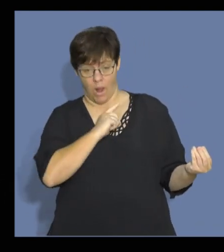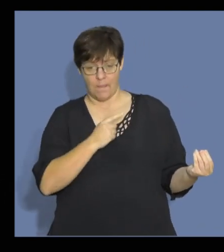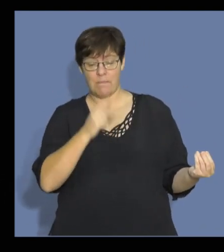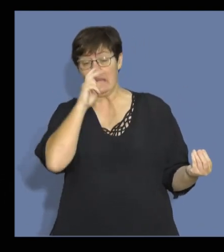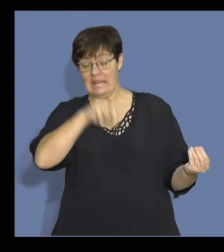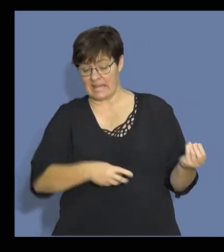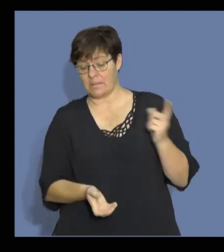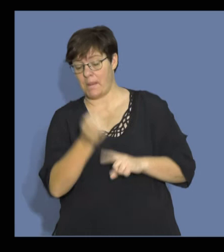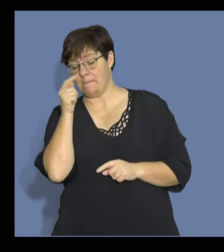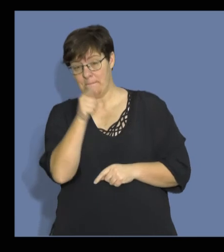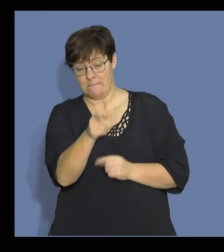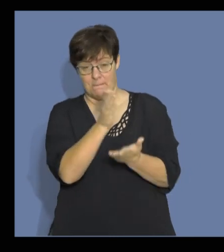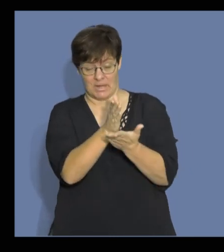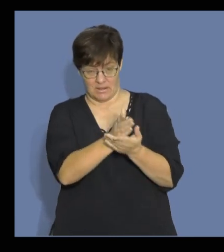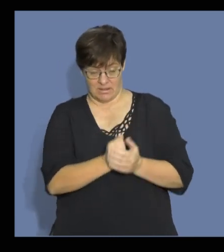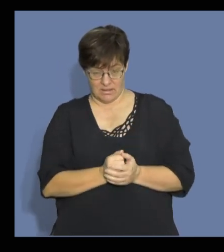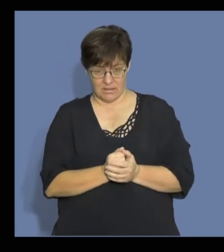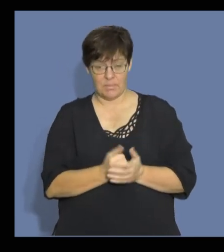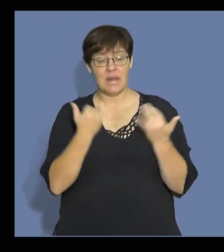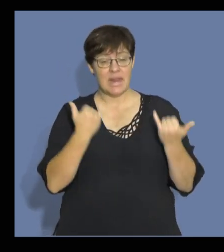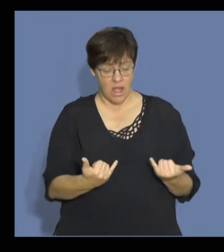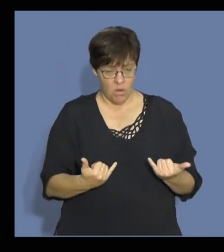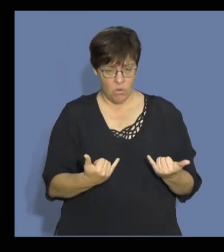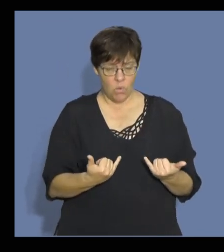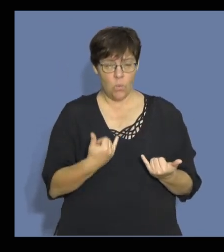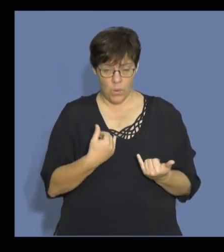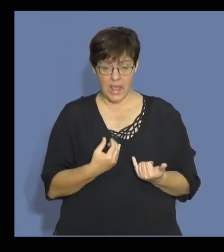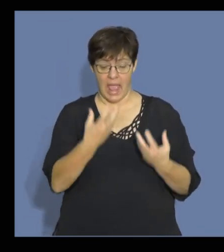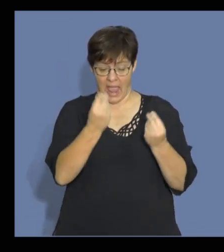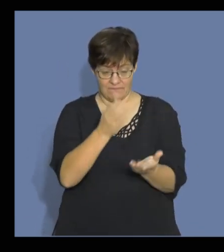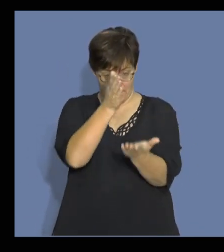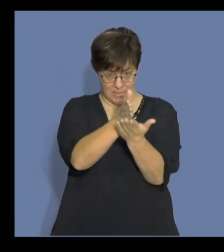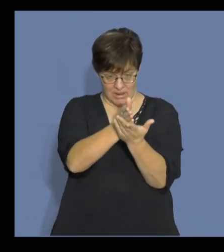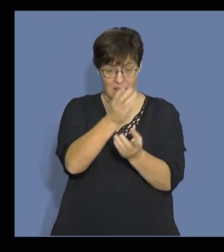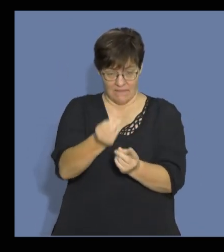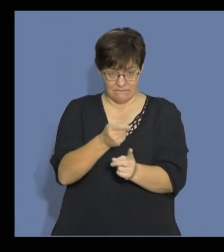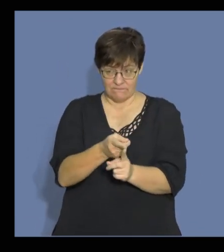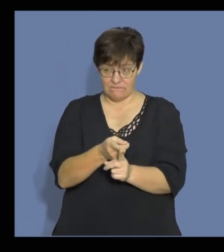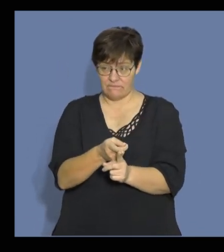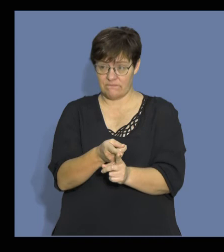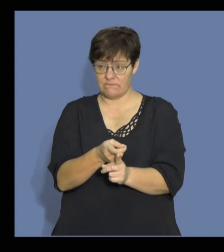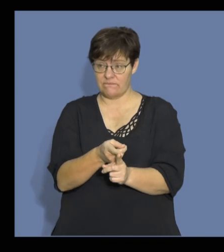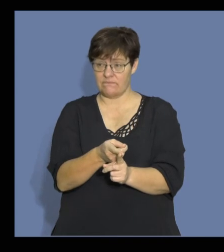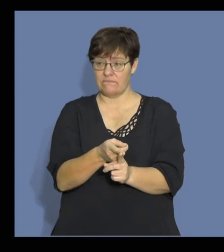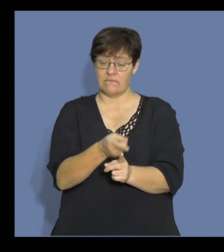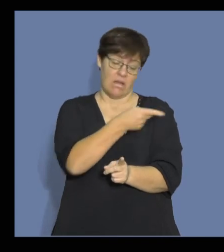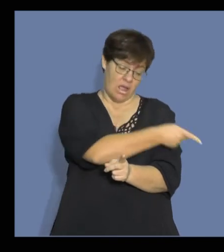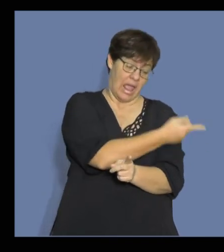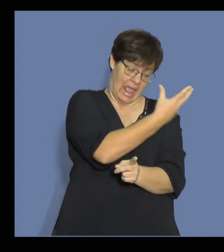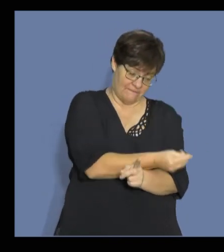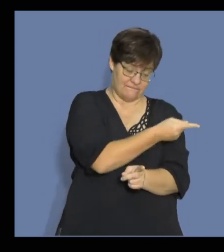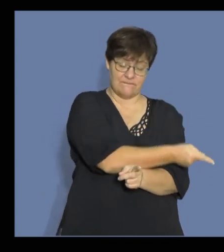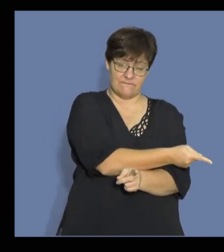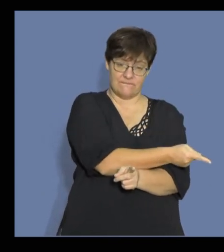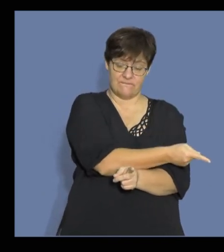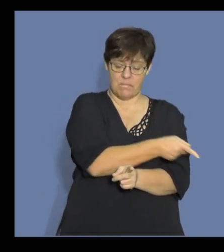the middle point. Now this question is different, because in this question, I've got one of the endpoints, I've got Q, I've got